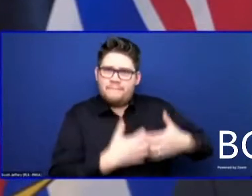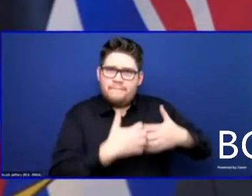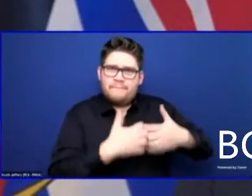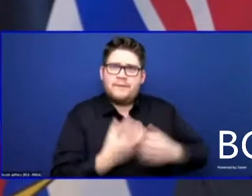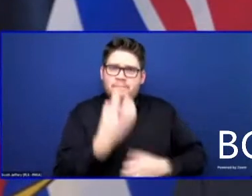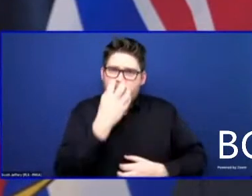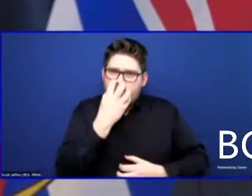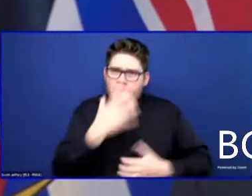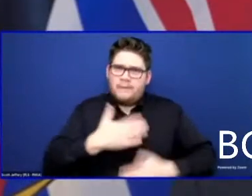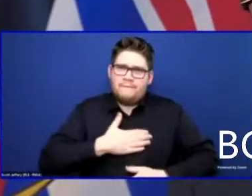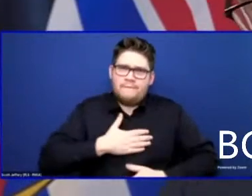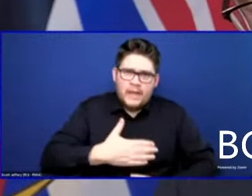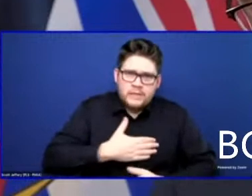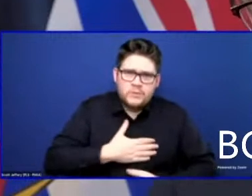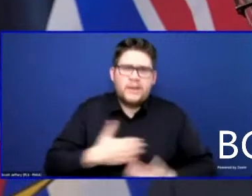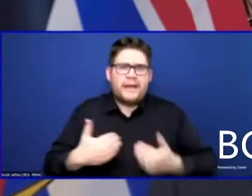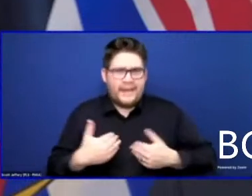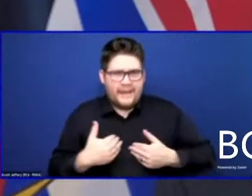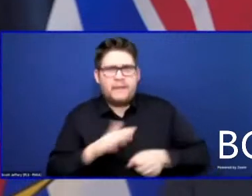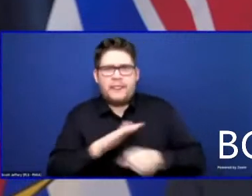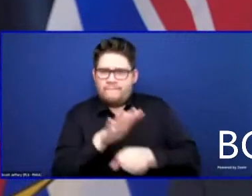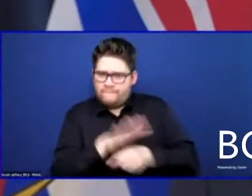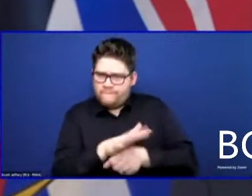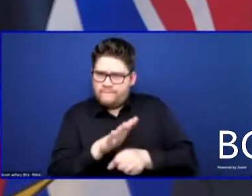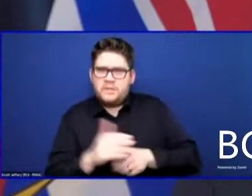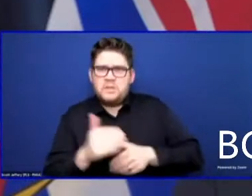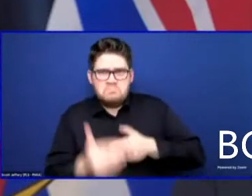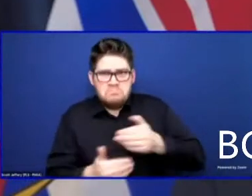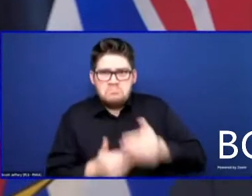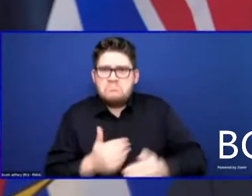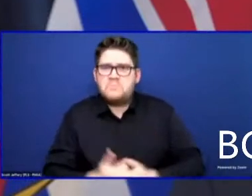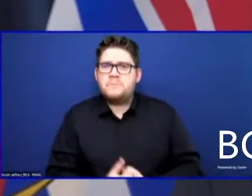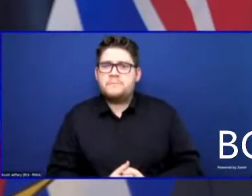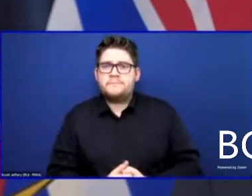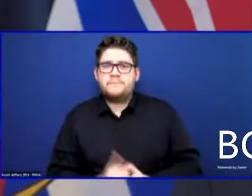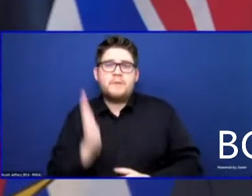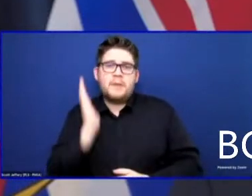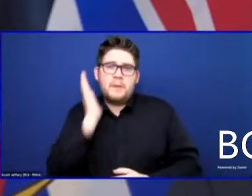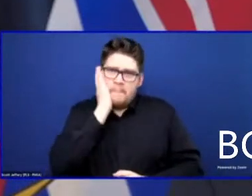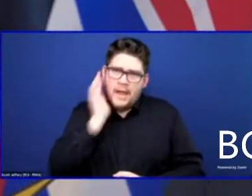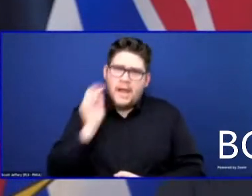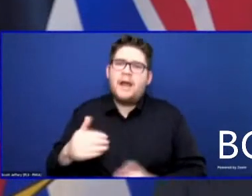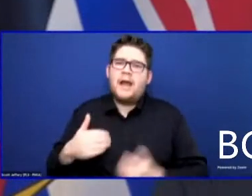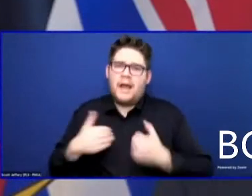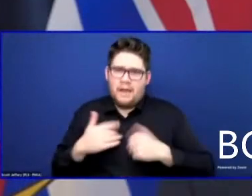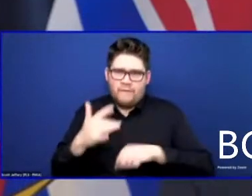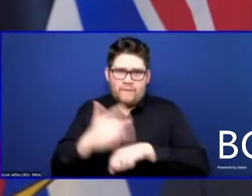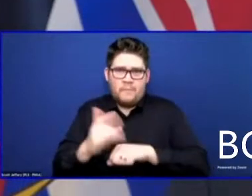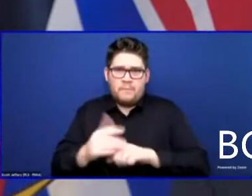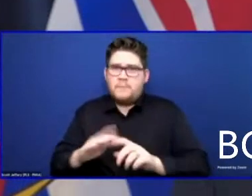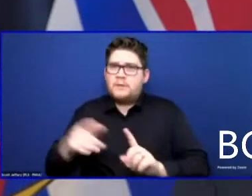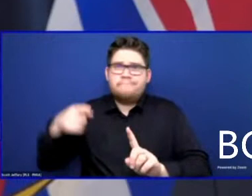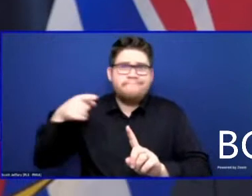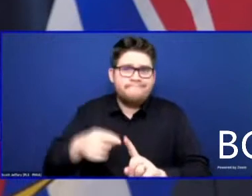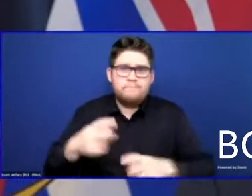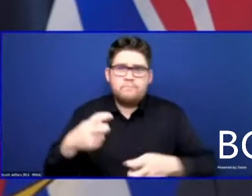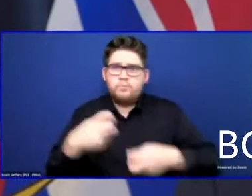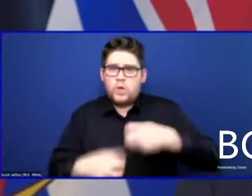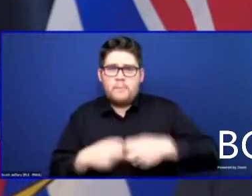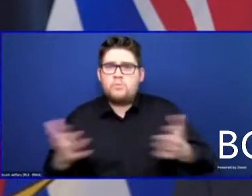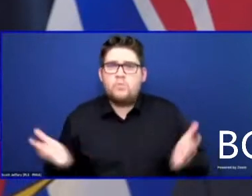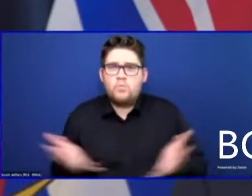our ventilator capacity or our bed capacity. But what it does happen, of course, is when we move into surge beds, it